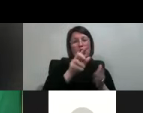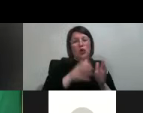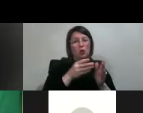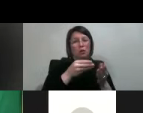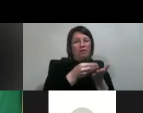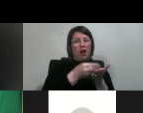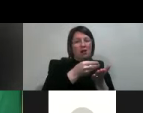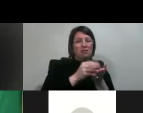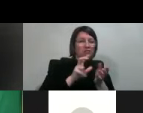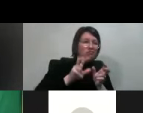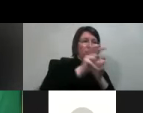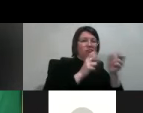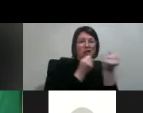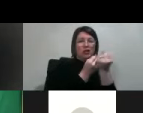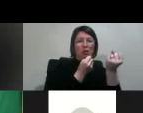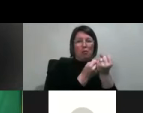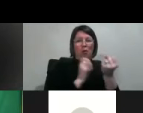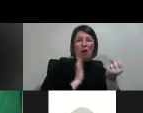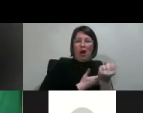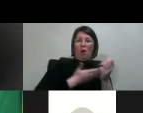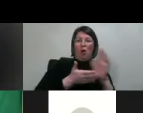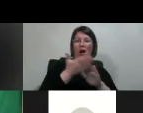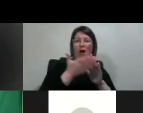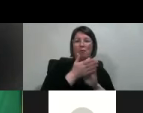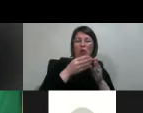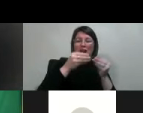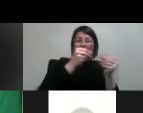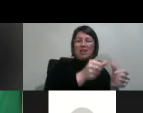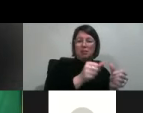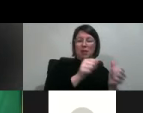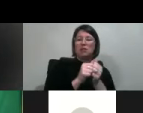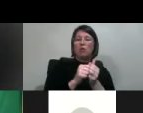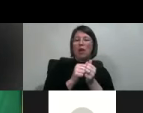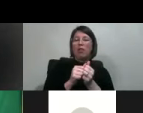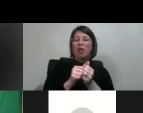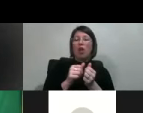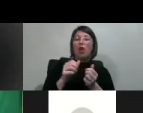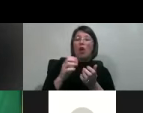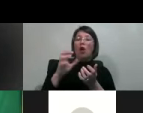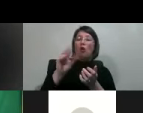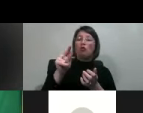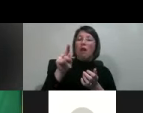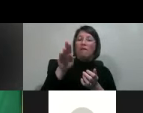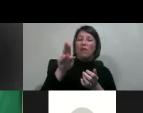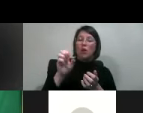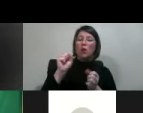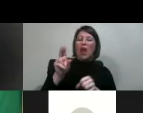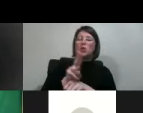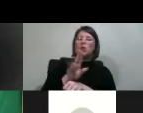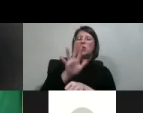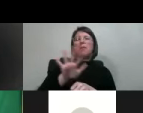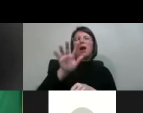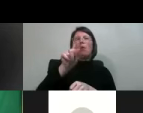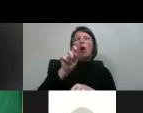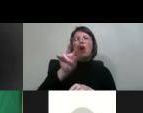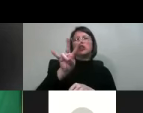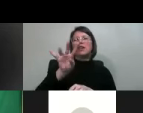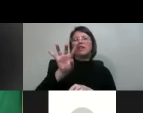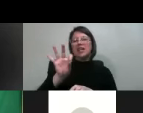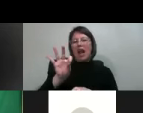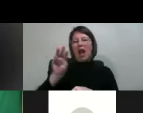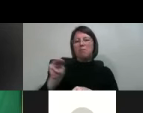expenses. With the net revenue, we can use about $179 million to ensure that we're continuing